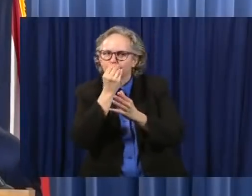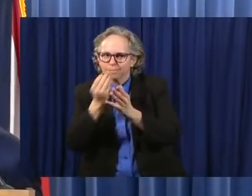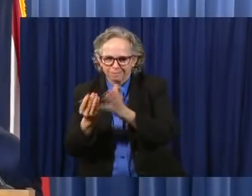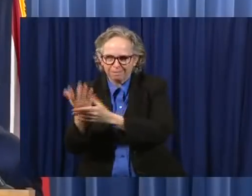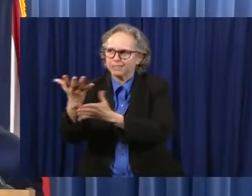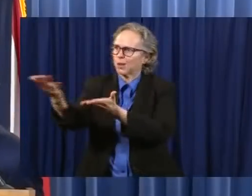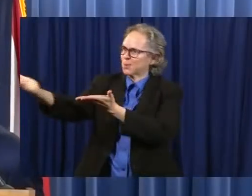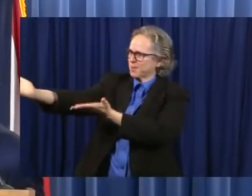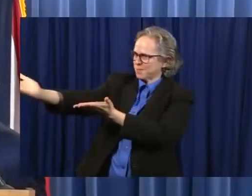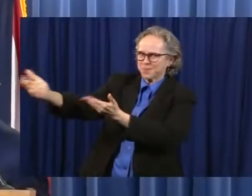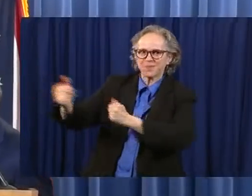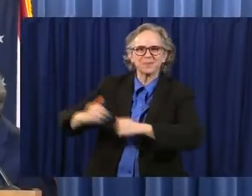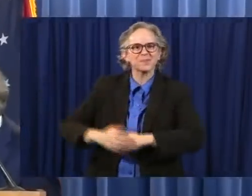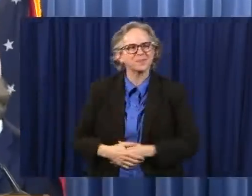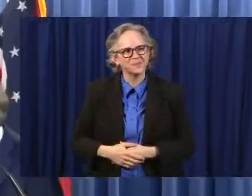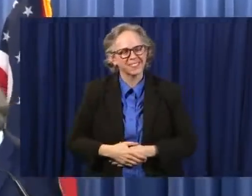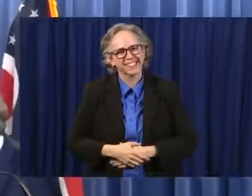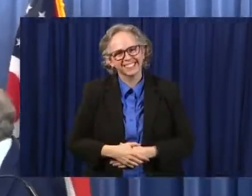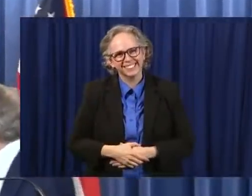there.